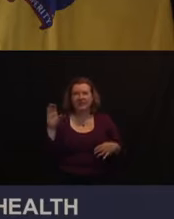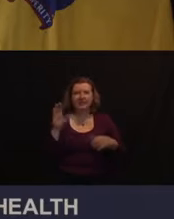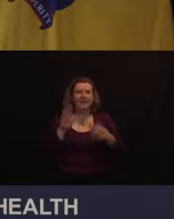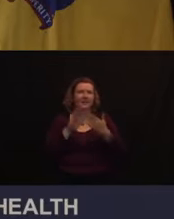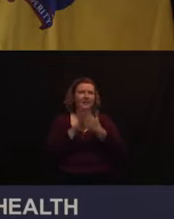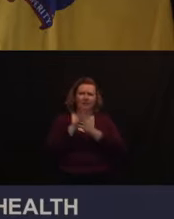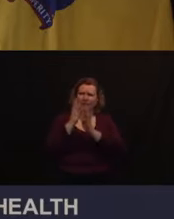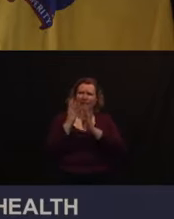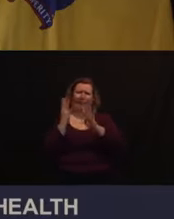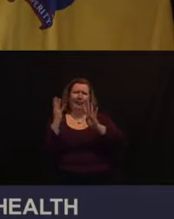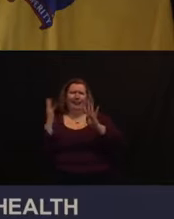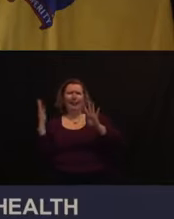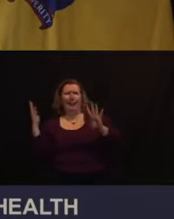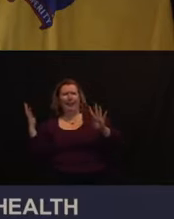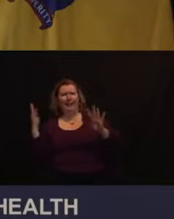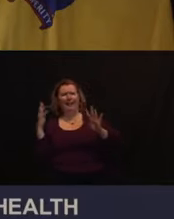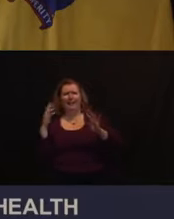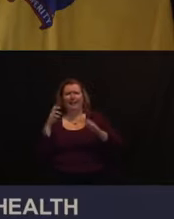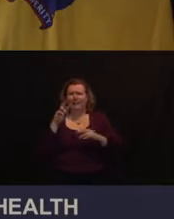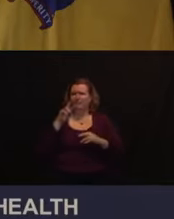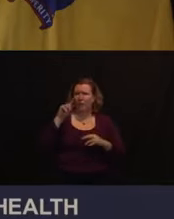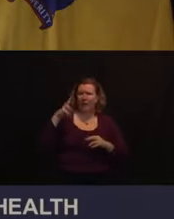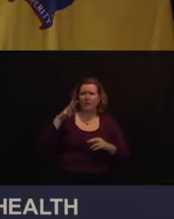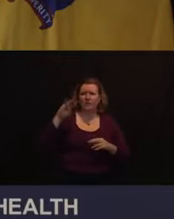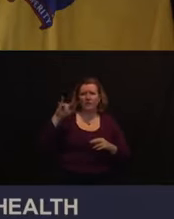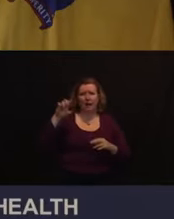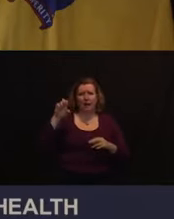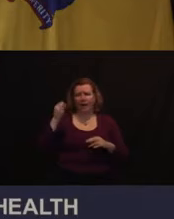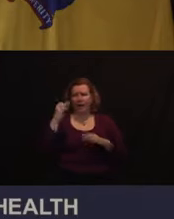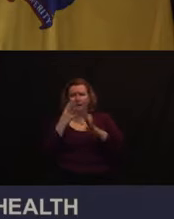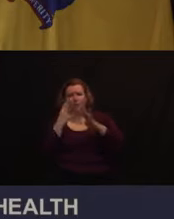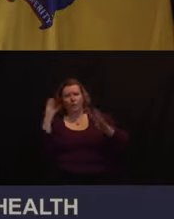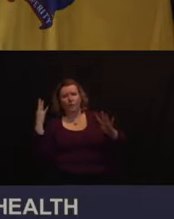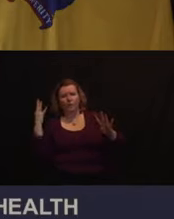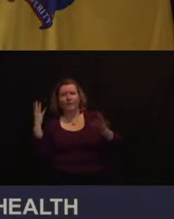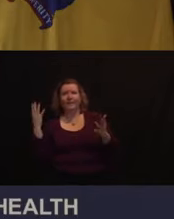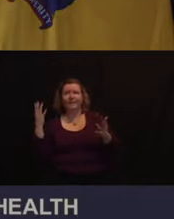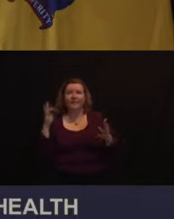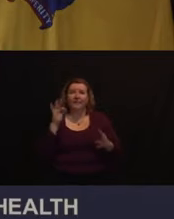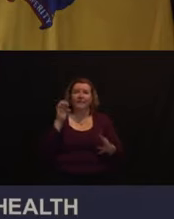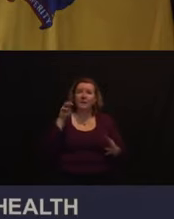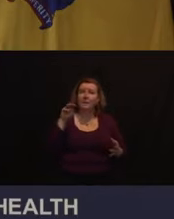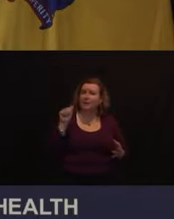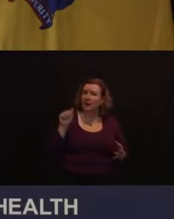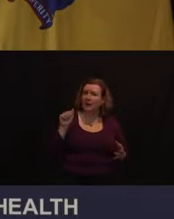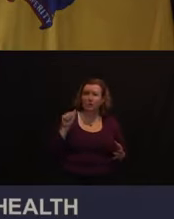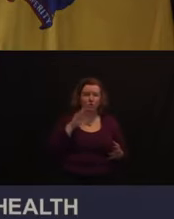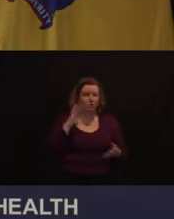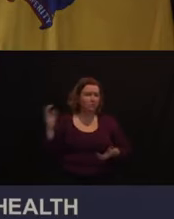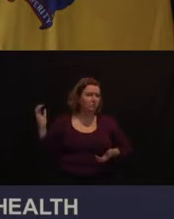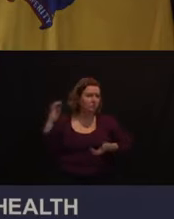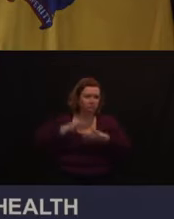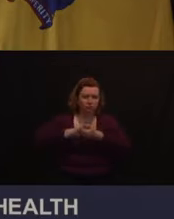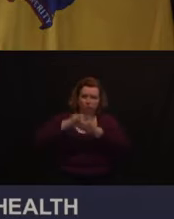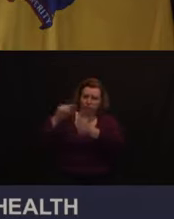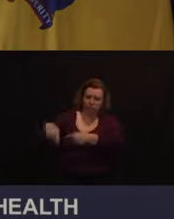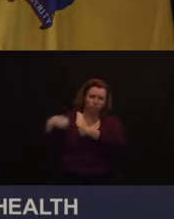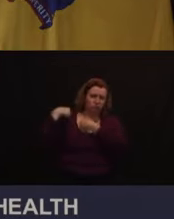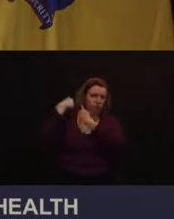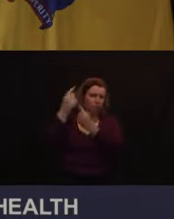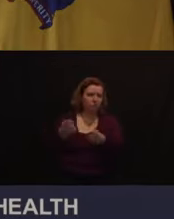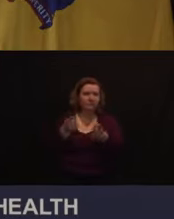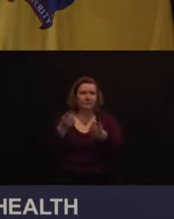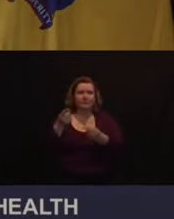of cars. That feels like a decade ago, but that FEMA has been with us every single step of the way. Tom is new. He's come